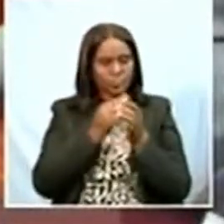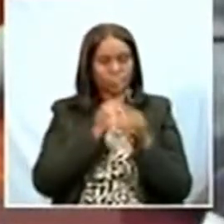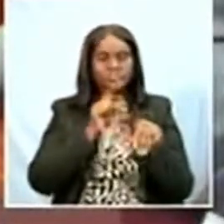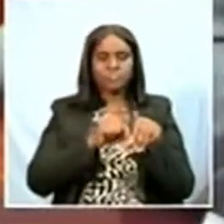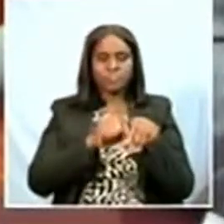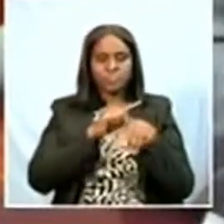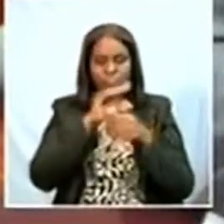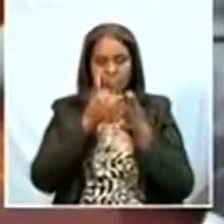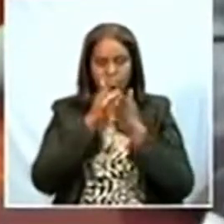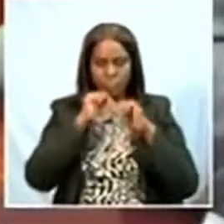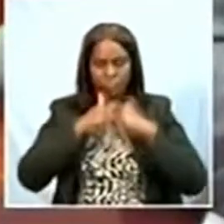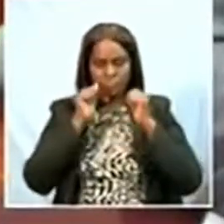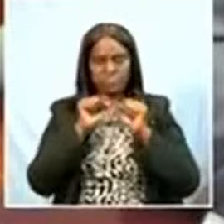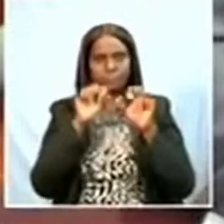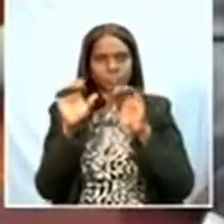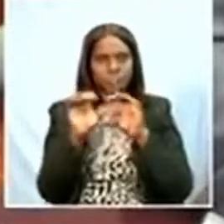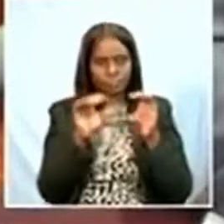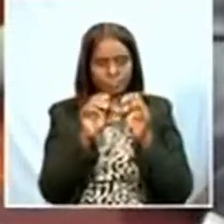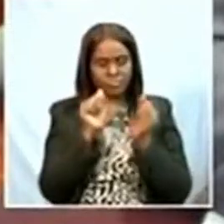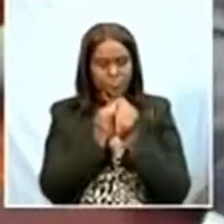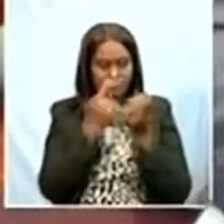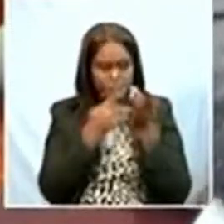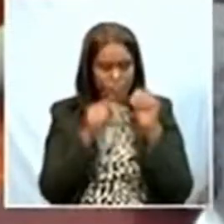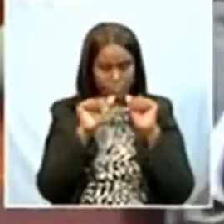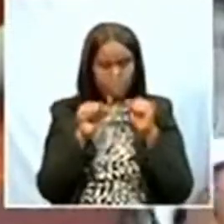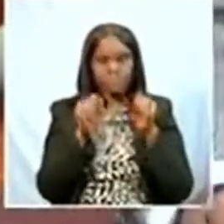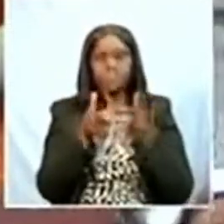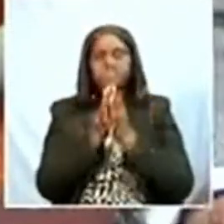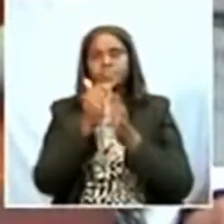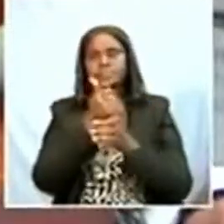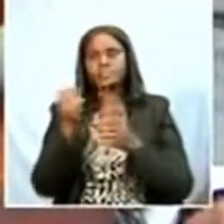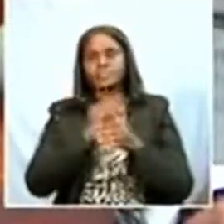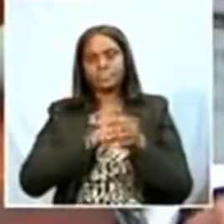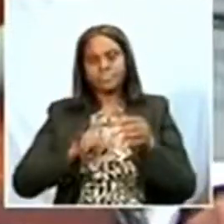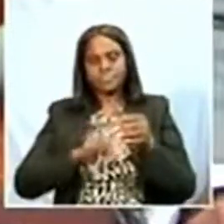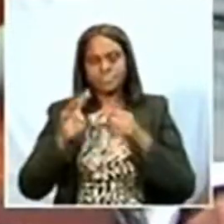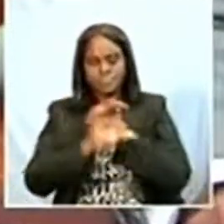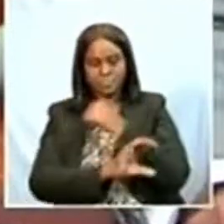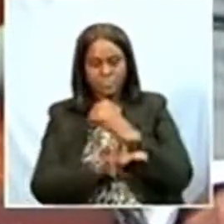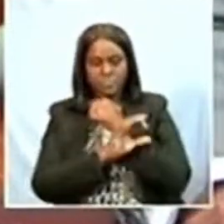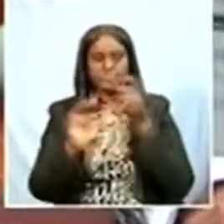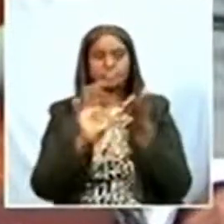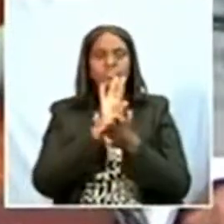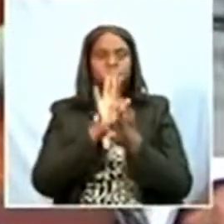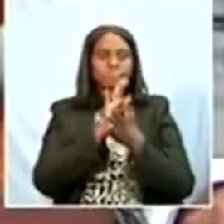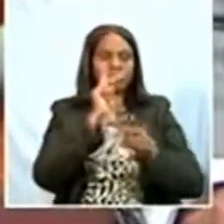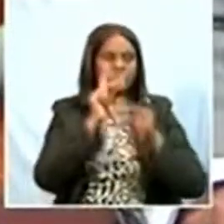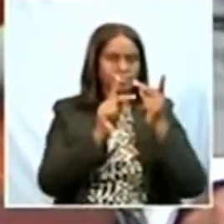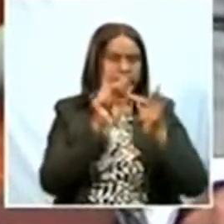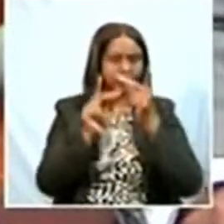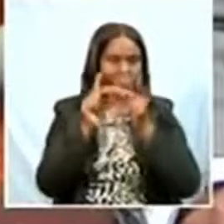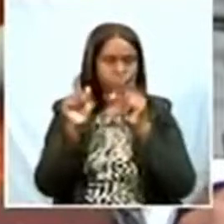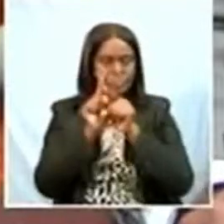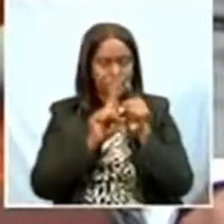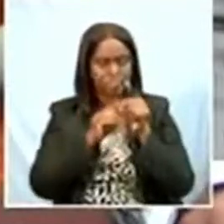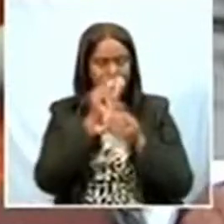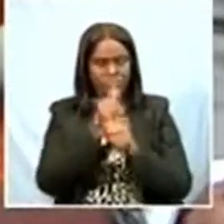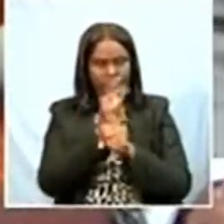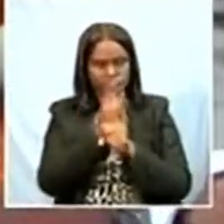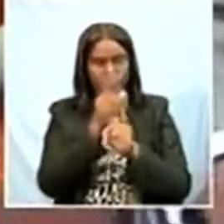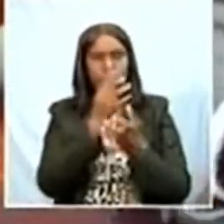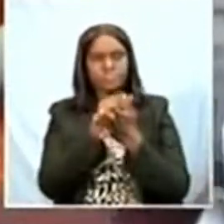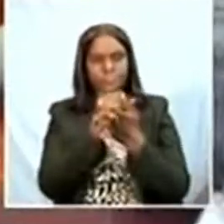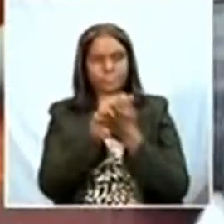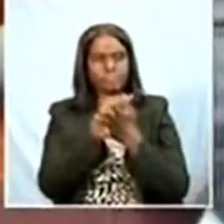all we can do really, if we can urge other member countries to speed up the process and get this fund up and